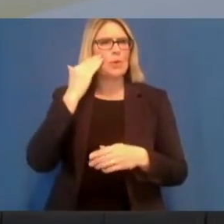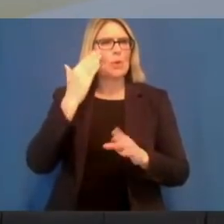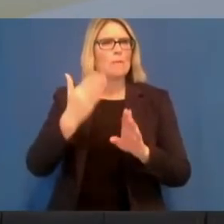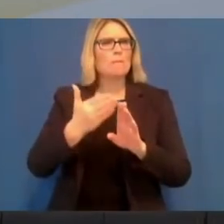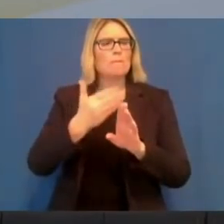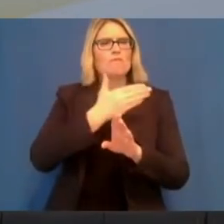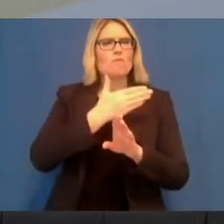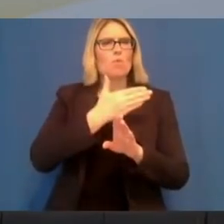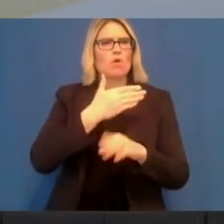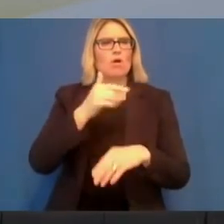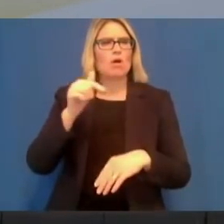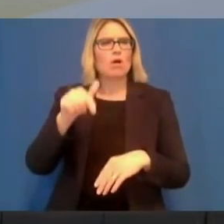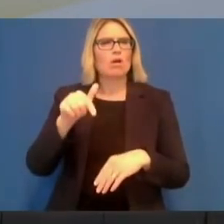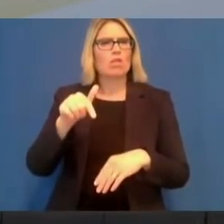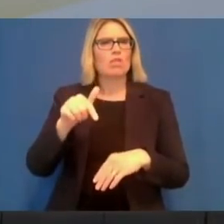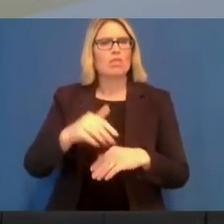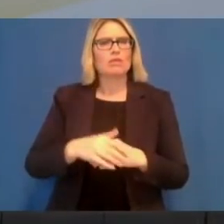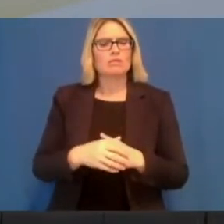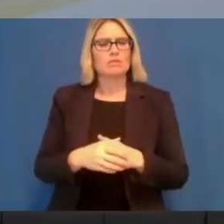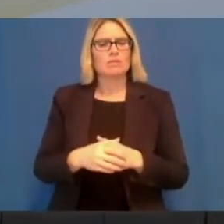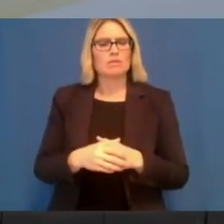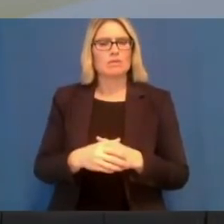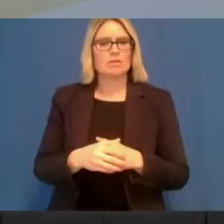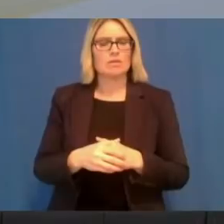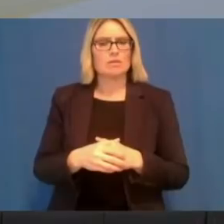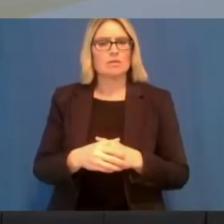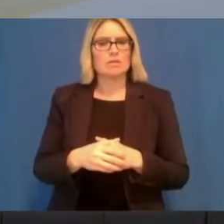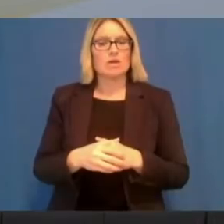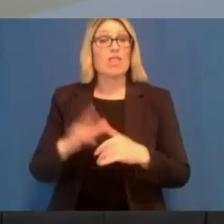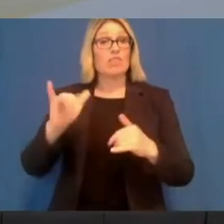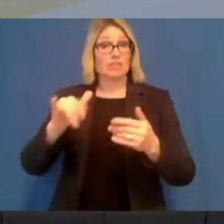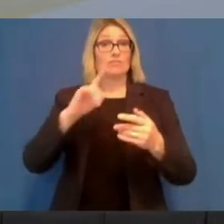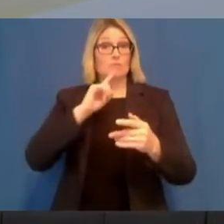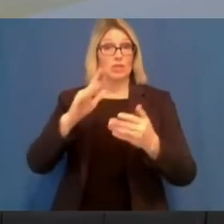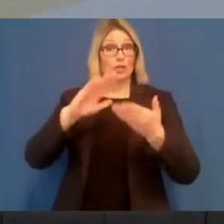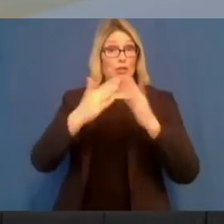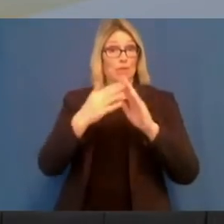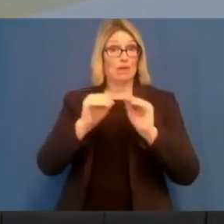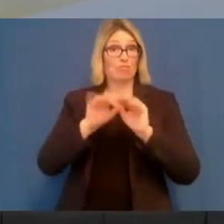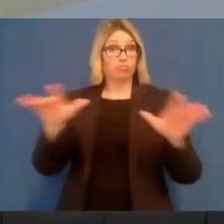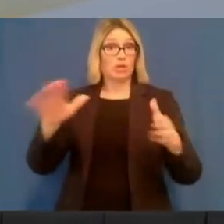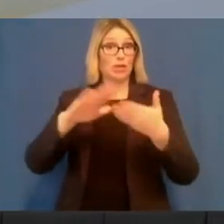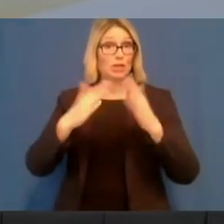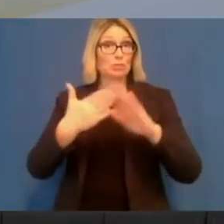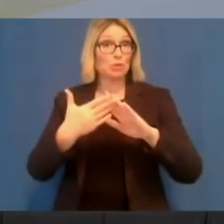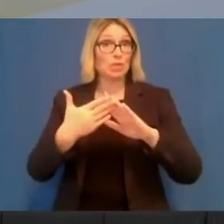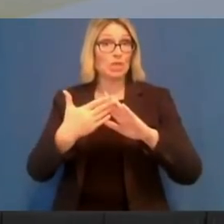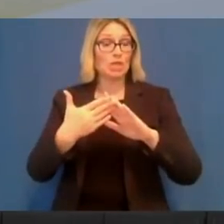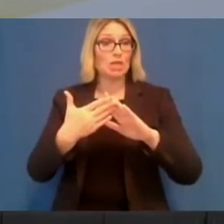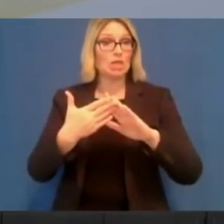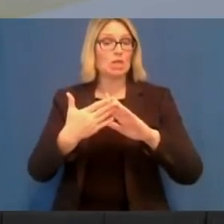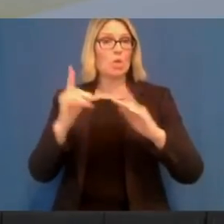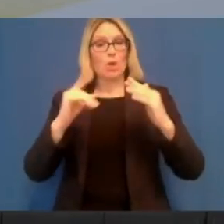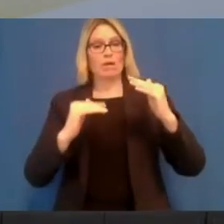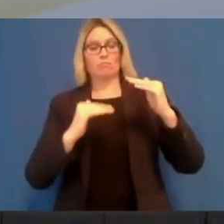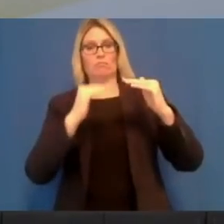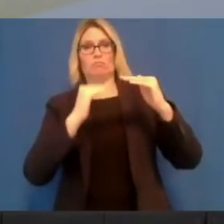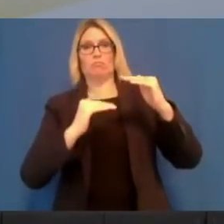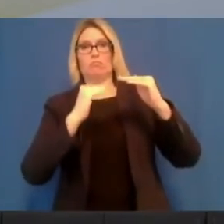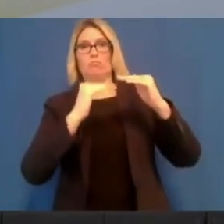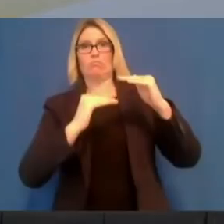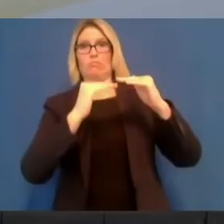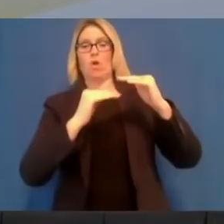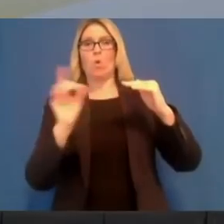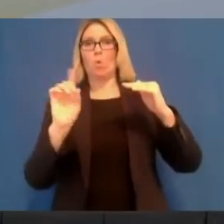deemed community spread. Like, is this considered community spread, or what is the threshold to sort of declare that there